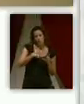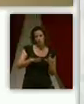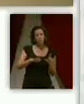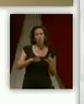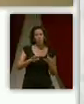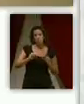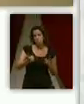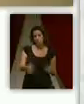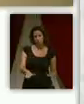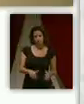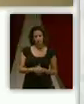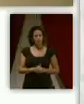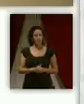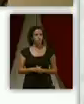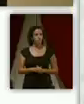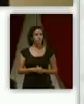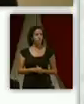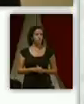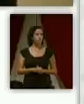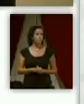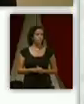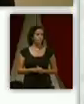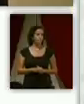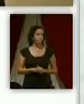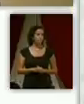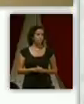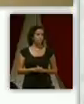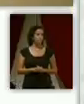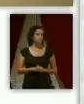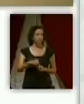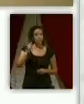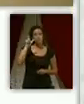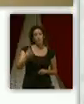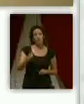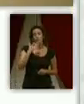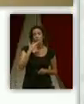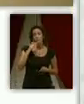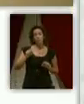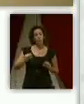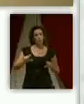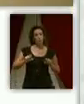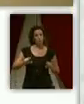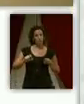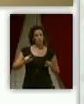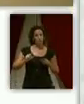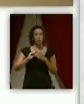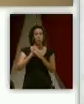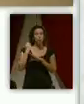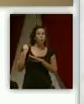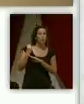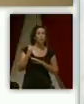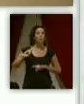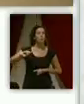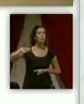shouldn't have to download it and install it yourself. Someone in a wheelchair. For them,